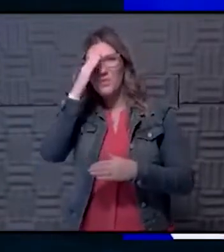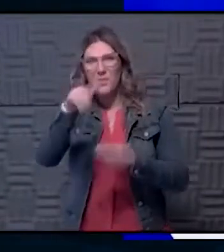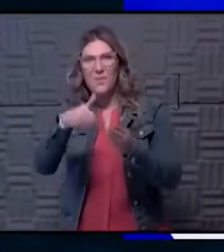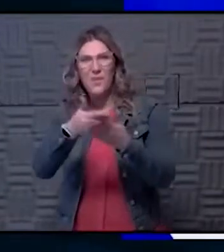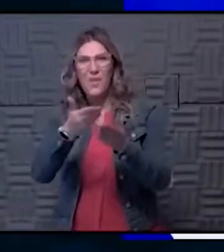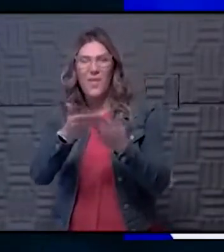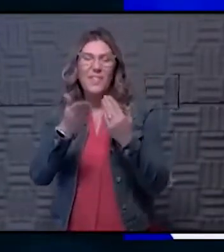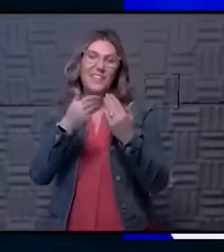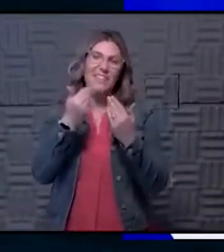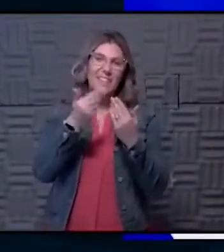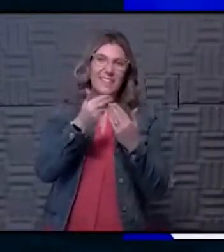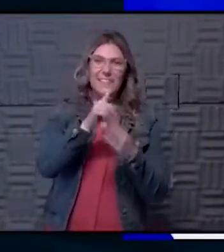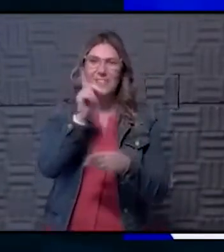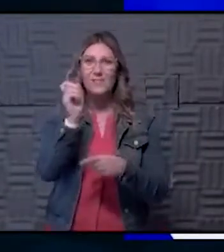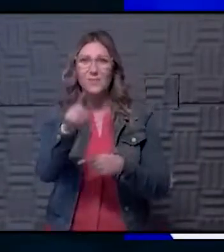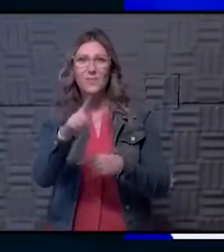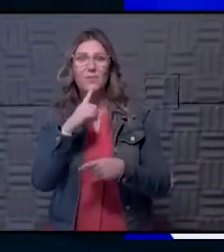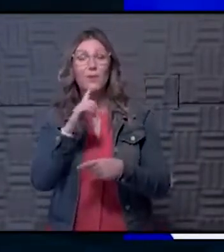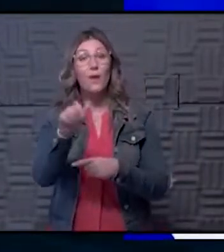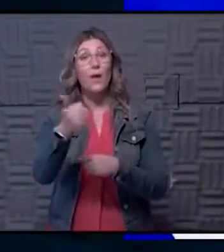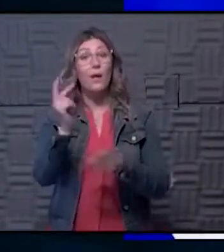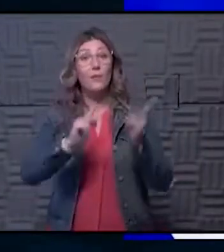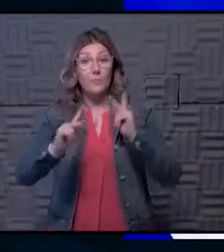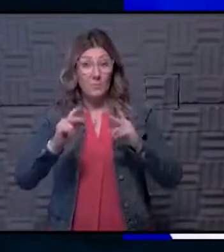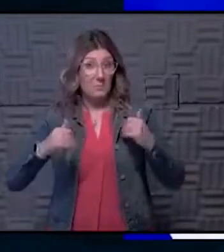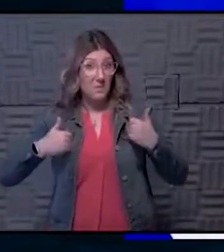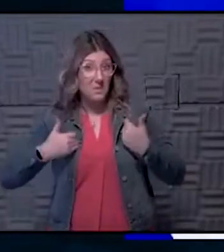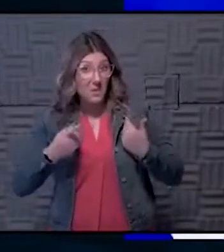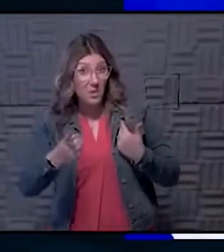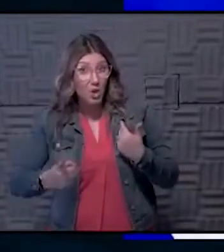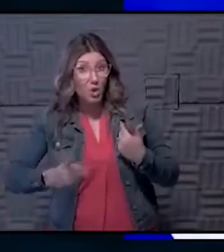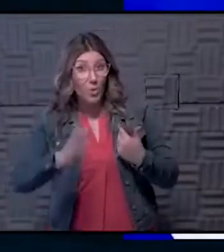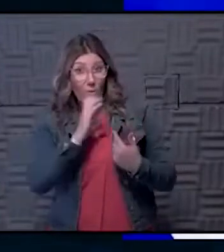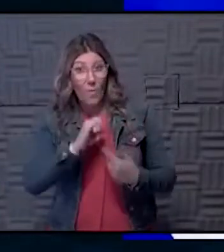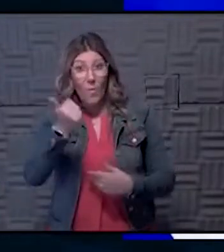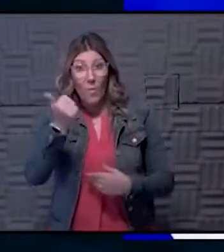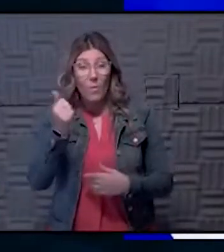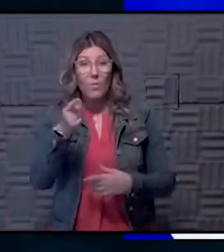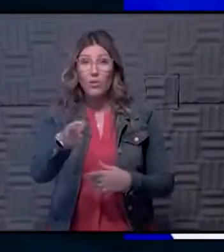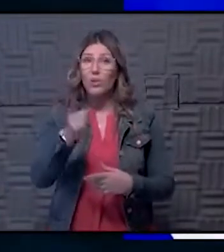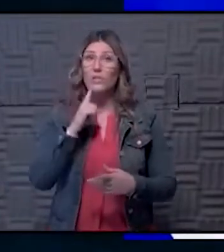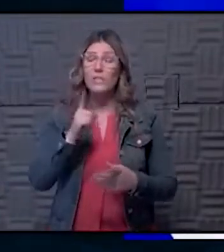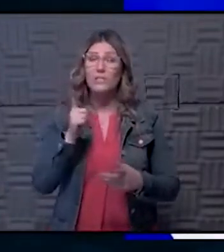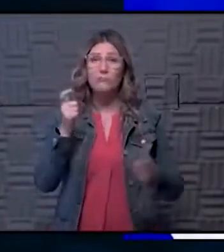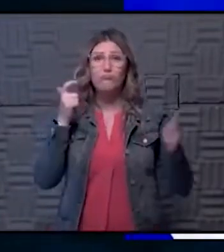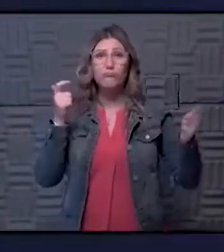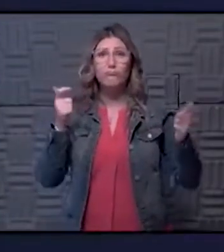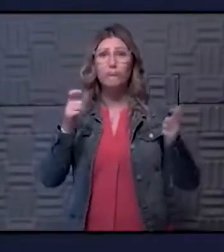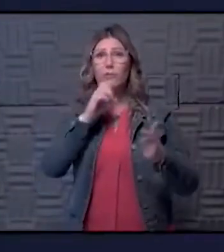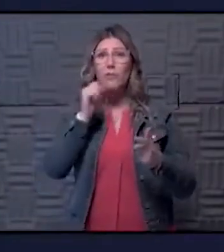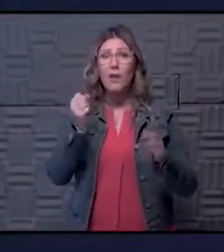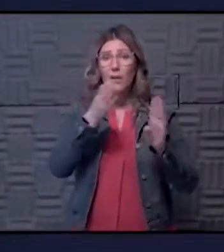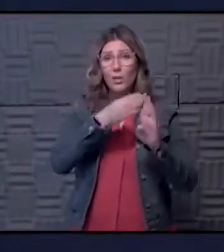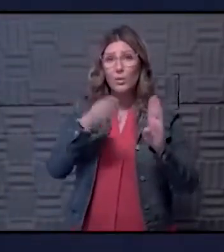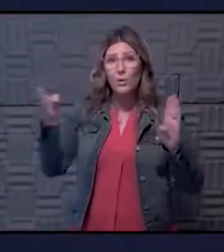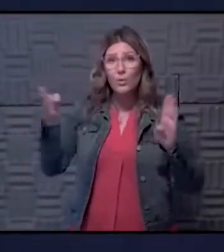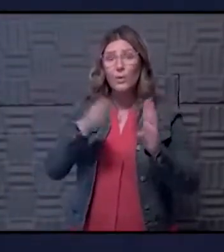So I was just going to try and say, are there other folks who are younger than you, older than you? I mean, is it a big range of folks? Oh,